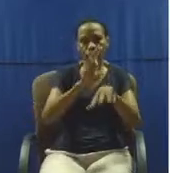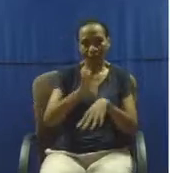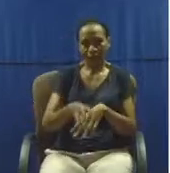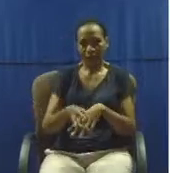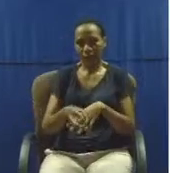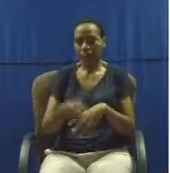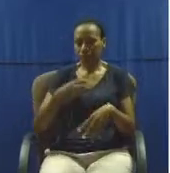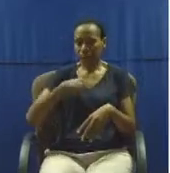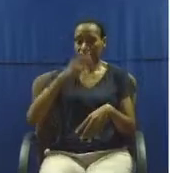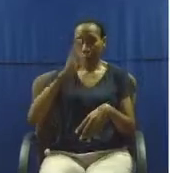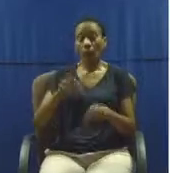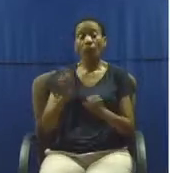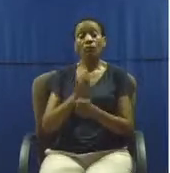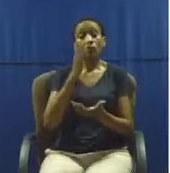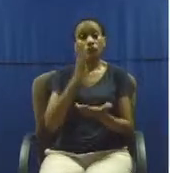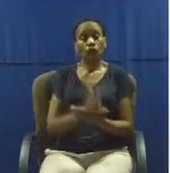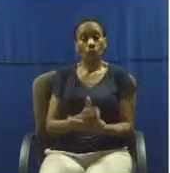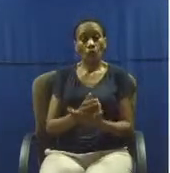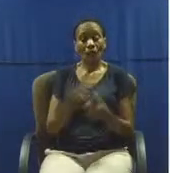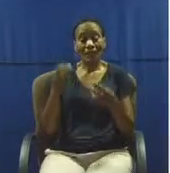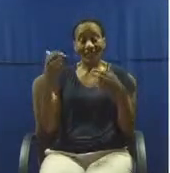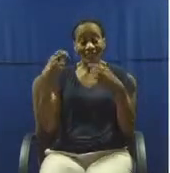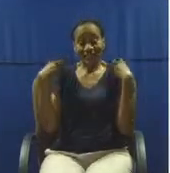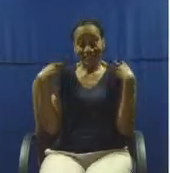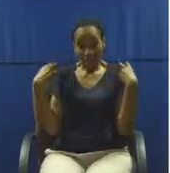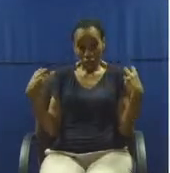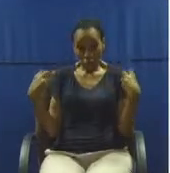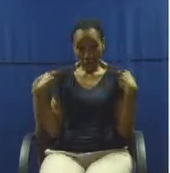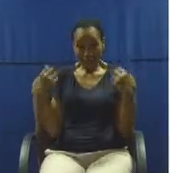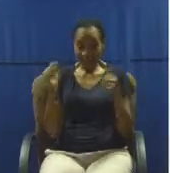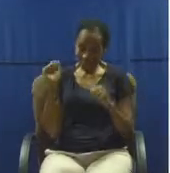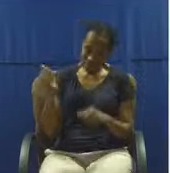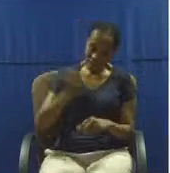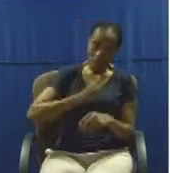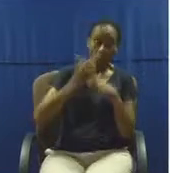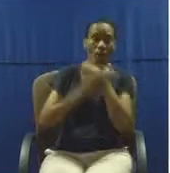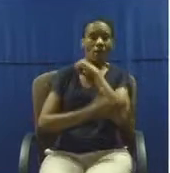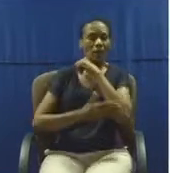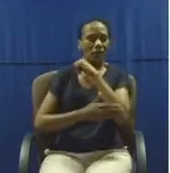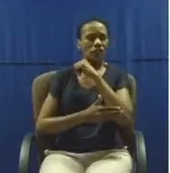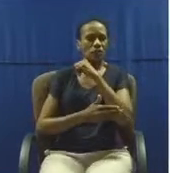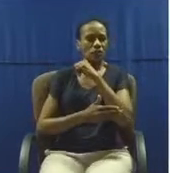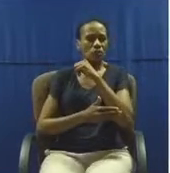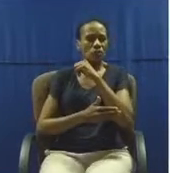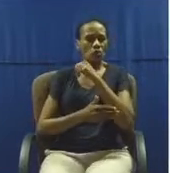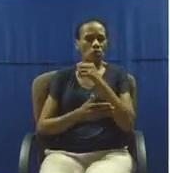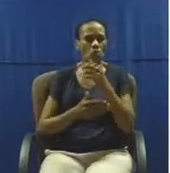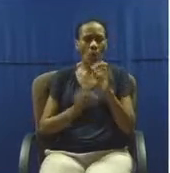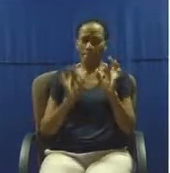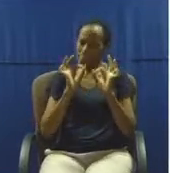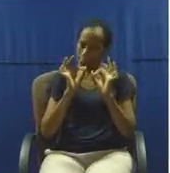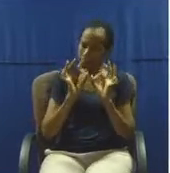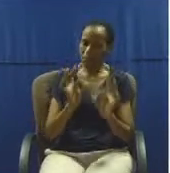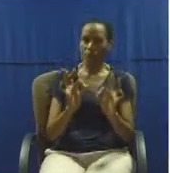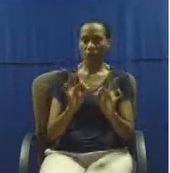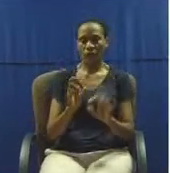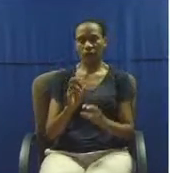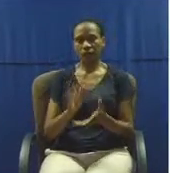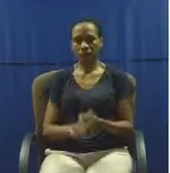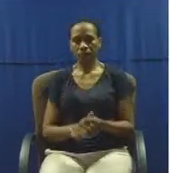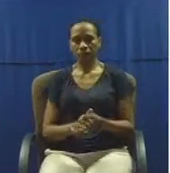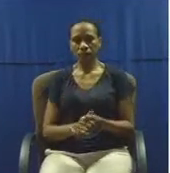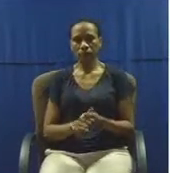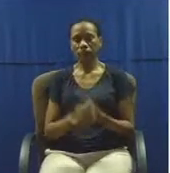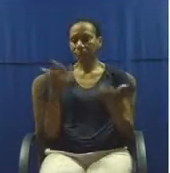will ensure that the security of our country is placed in a much better position. Now, a number